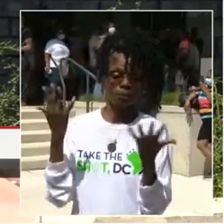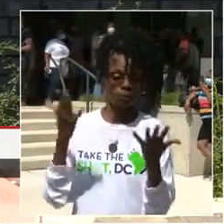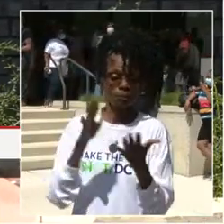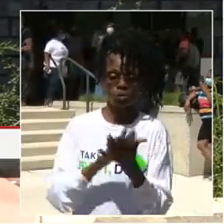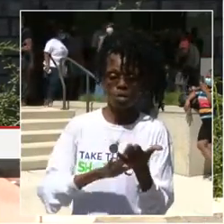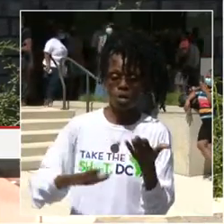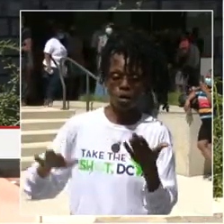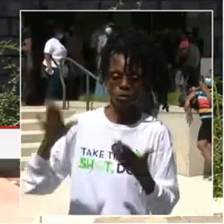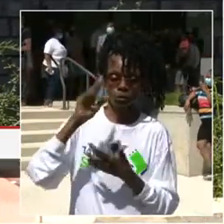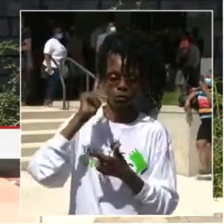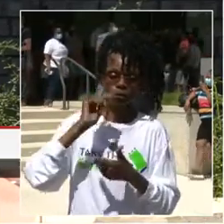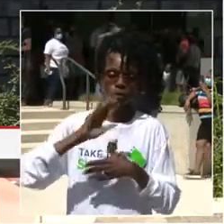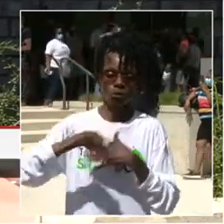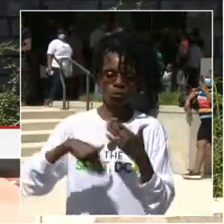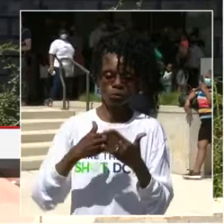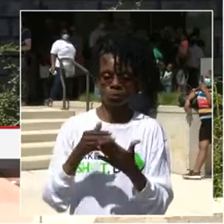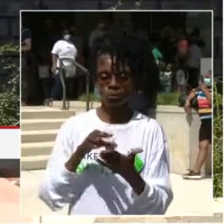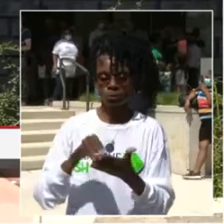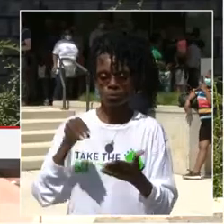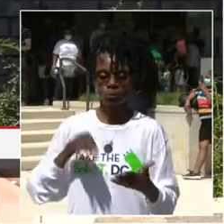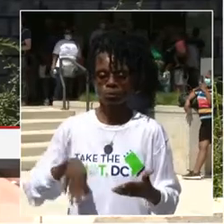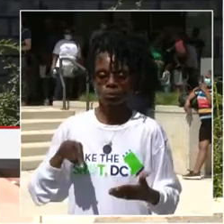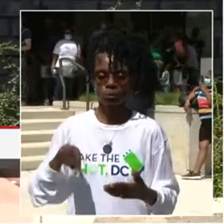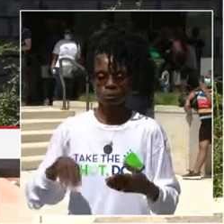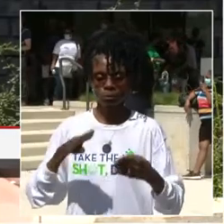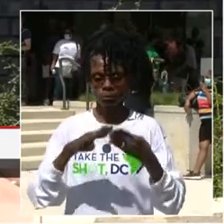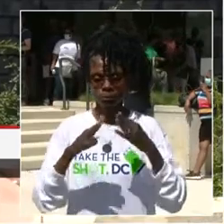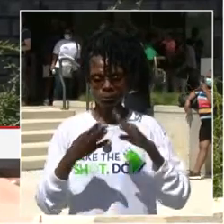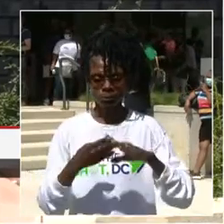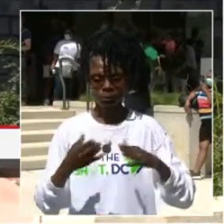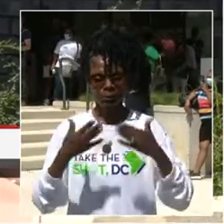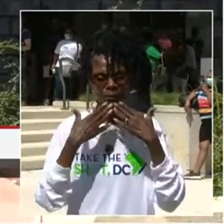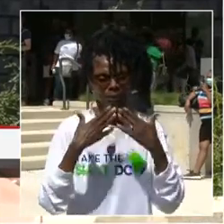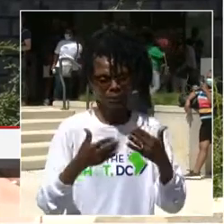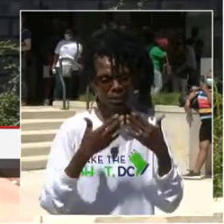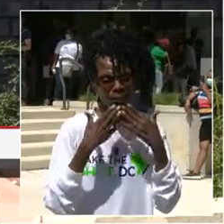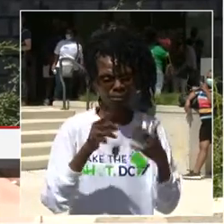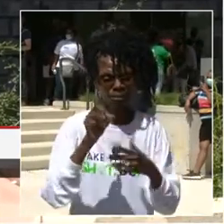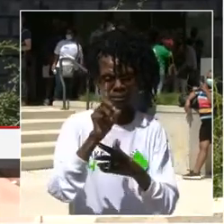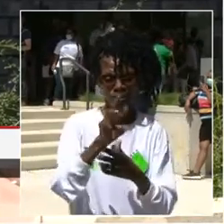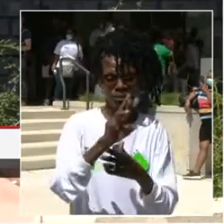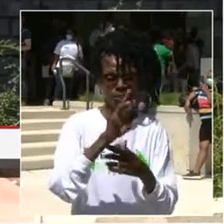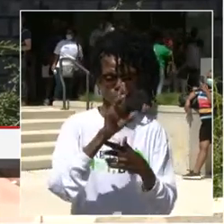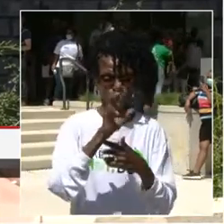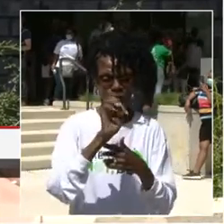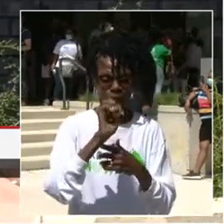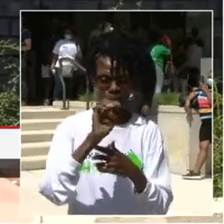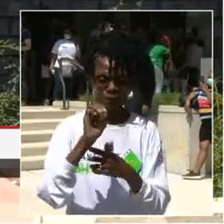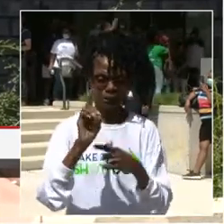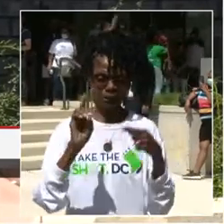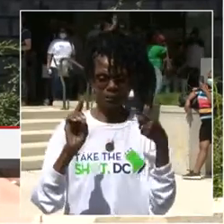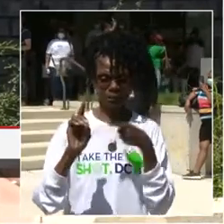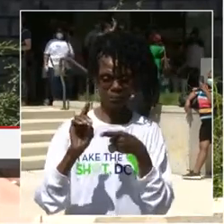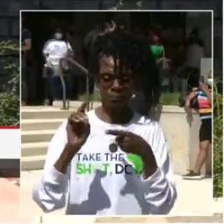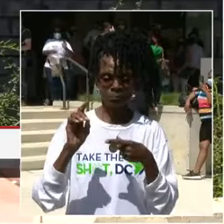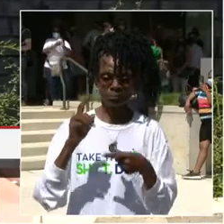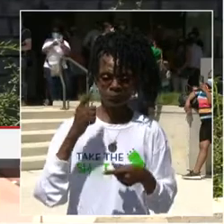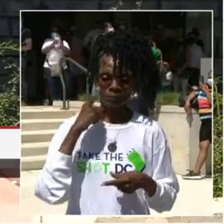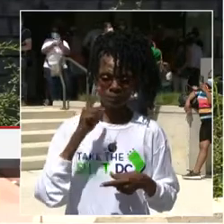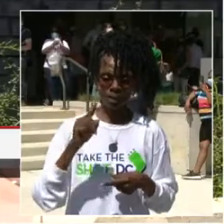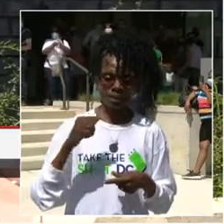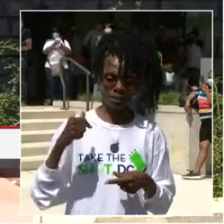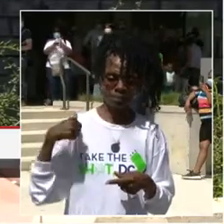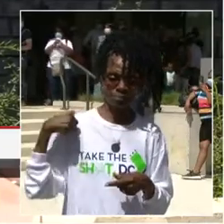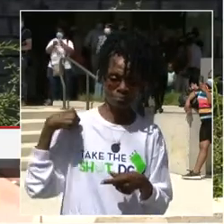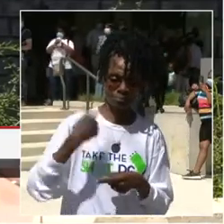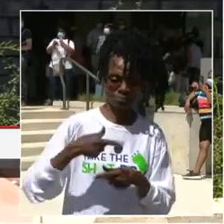grateful to Dr. Vincent Reed for his legacy. To the alum, I know you're here. Come on, let's